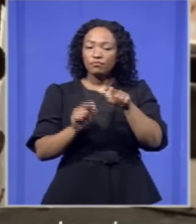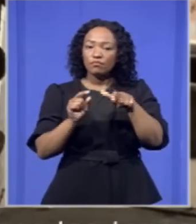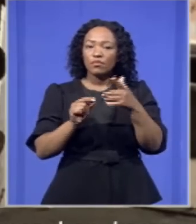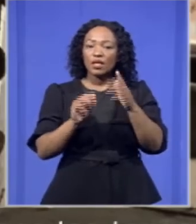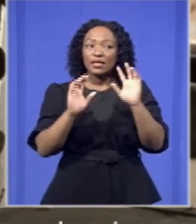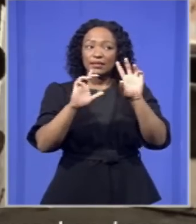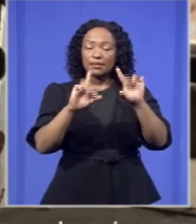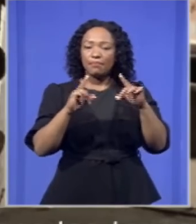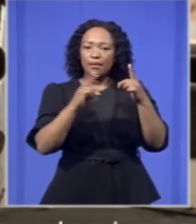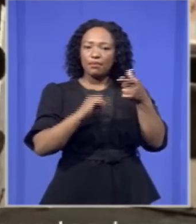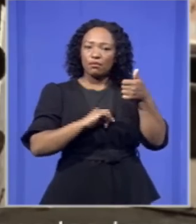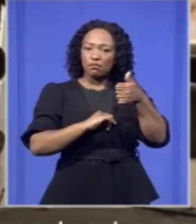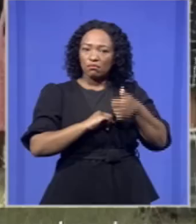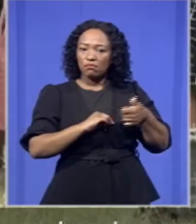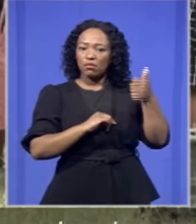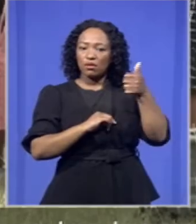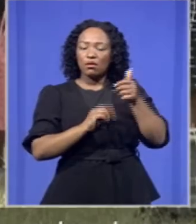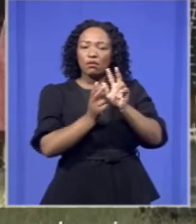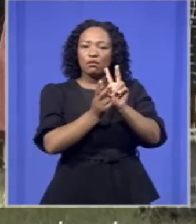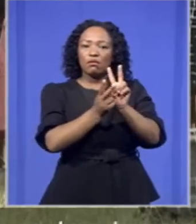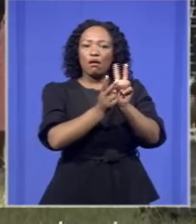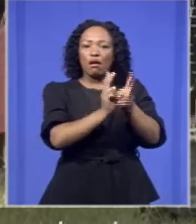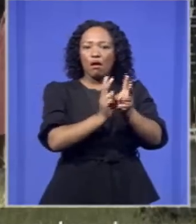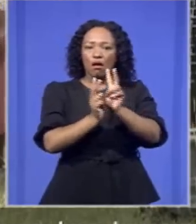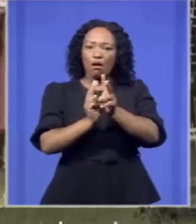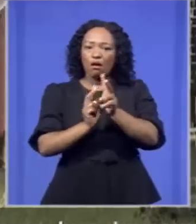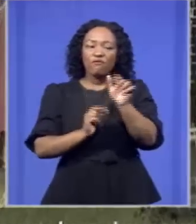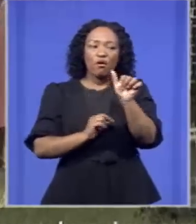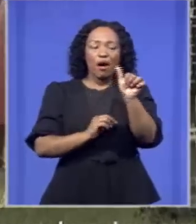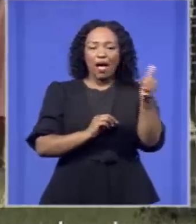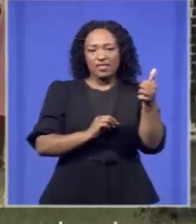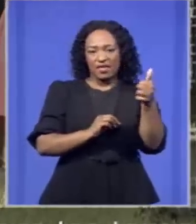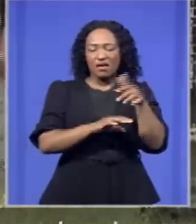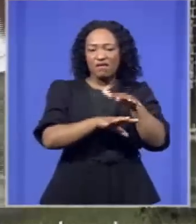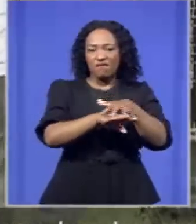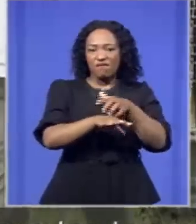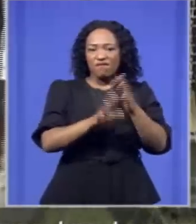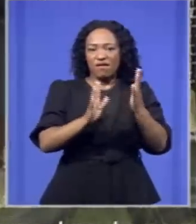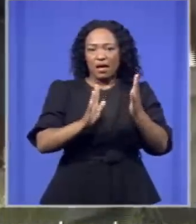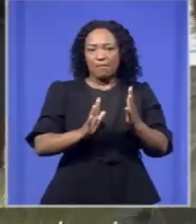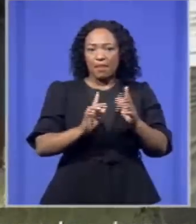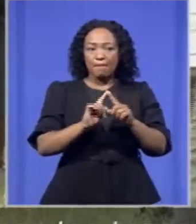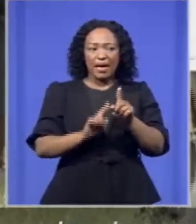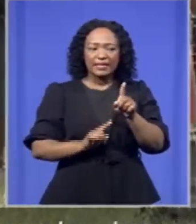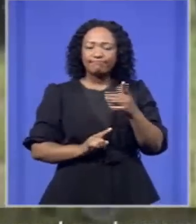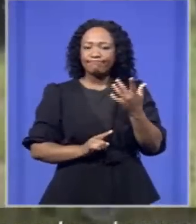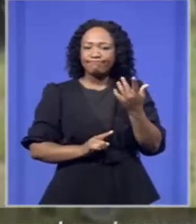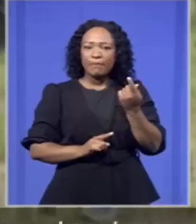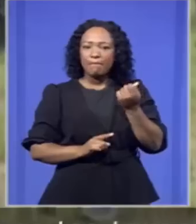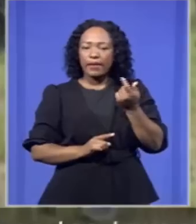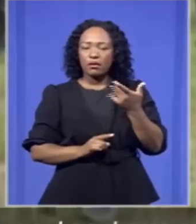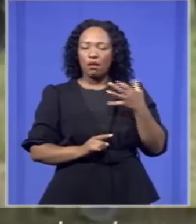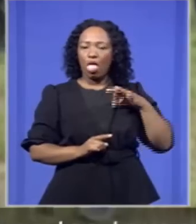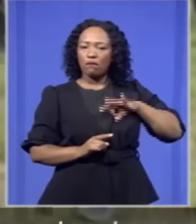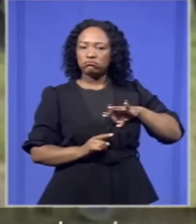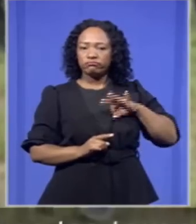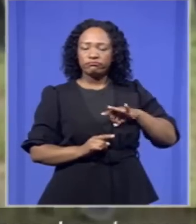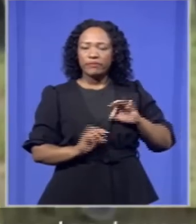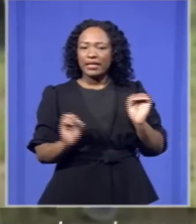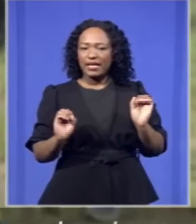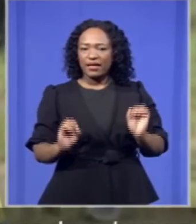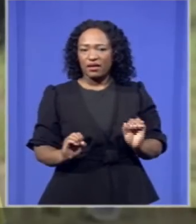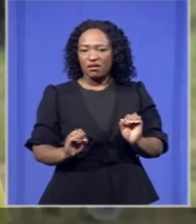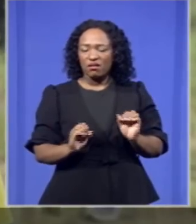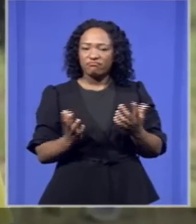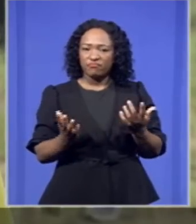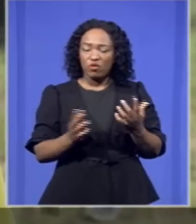lefapha ba ne ba hira didiriswa dingwe go balemirui ba bangwe mme baagi ba sa bone le sente e le nngwe. Bothata bo bileng teng mme